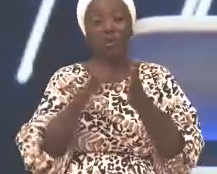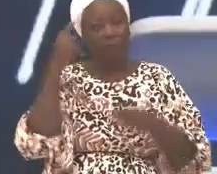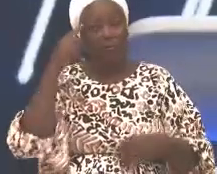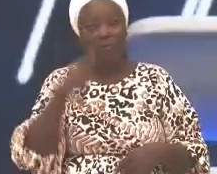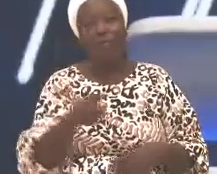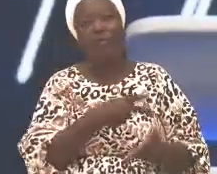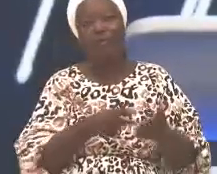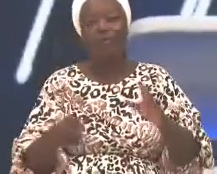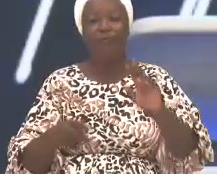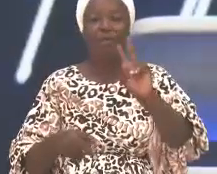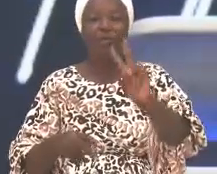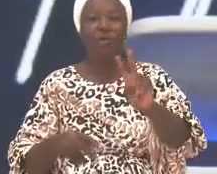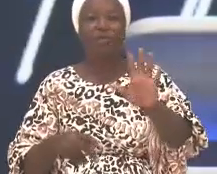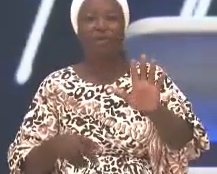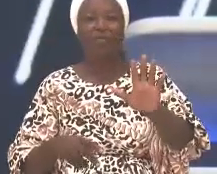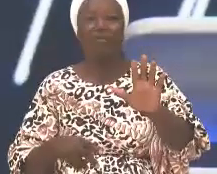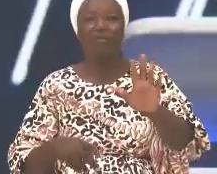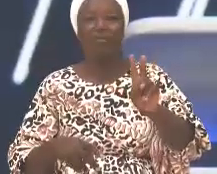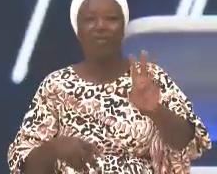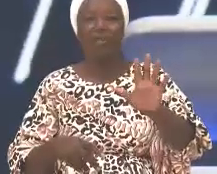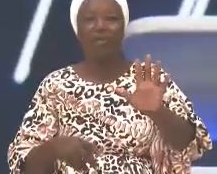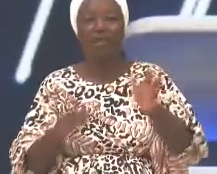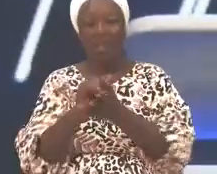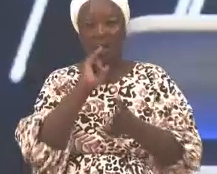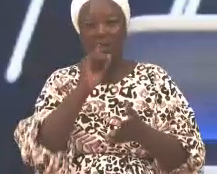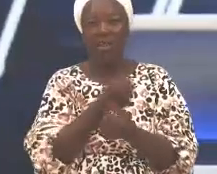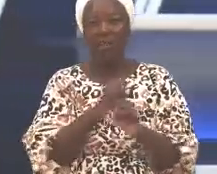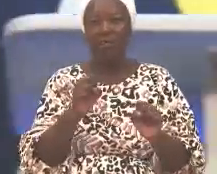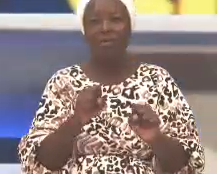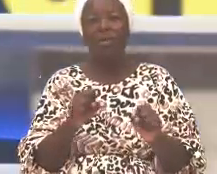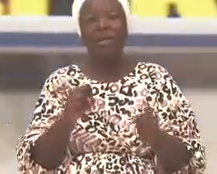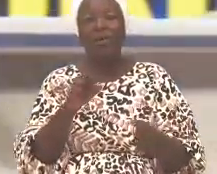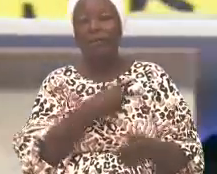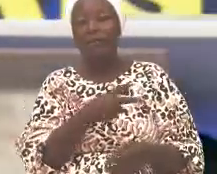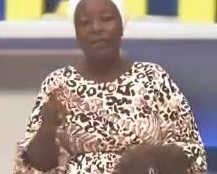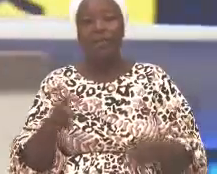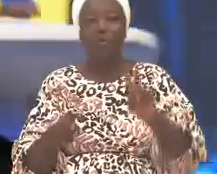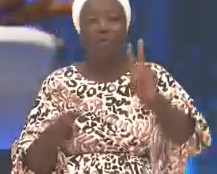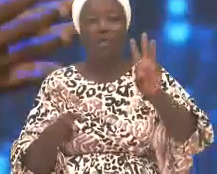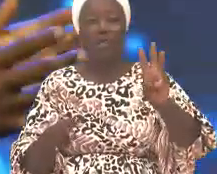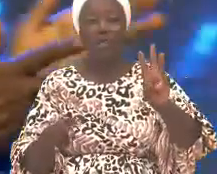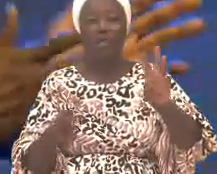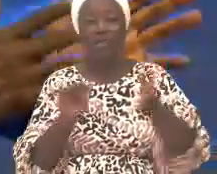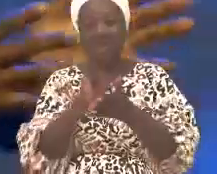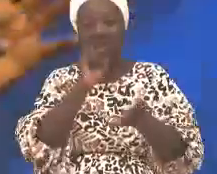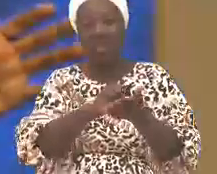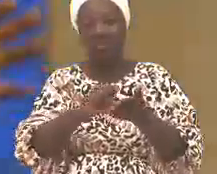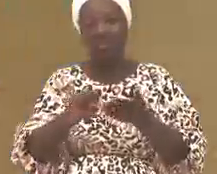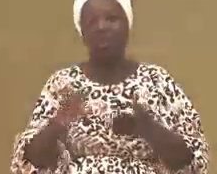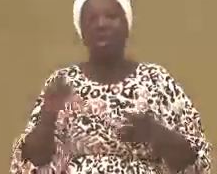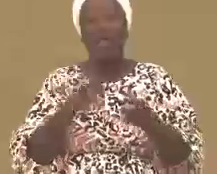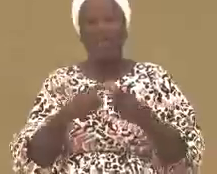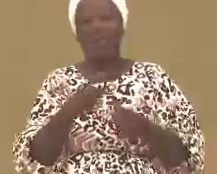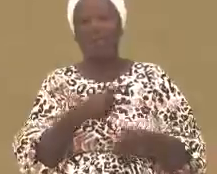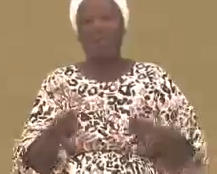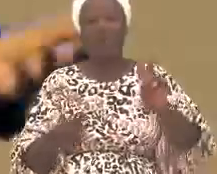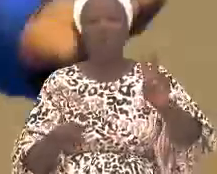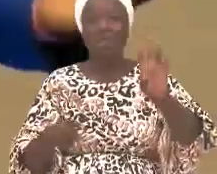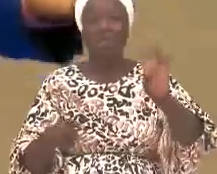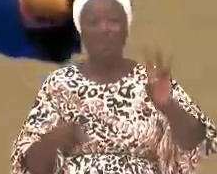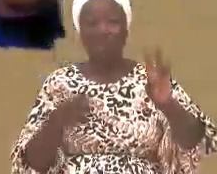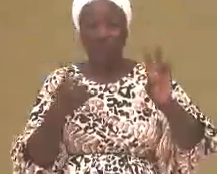Verse 25, that's salvation. Verse 26, that's sanctification. Look at verse 27 there.